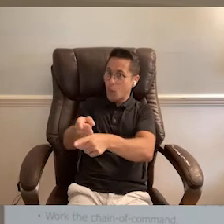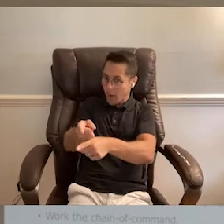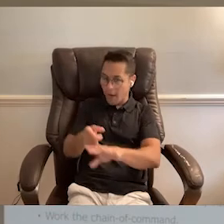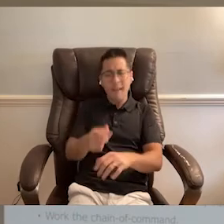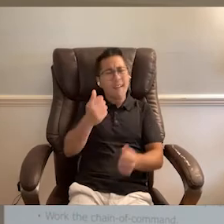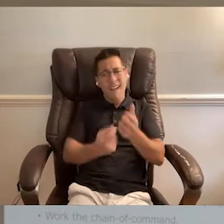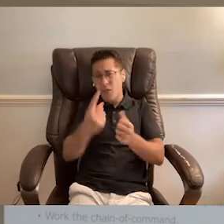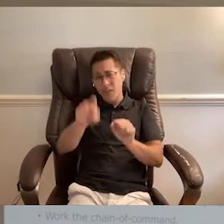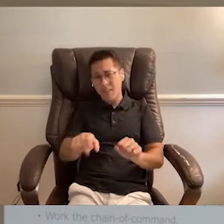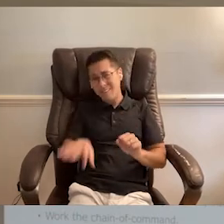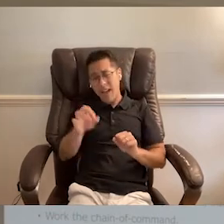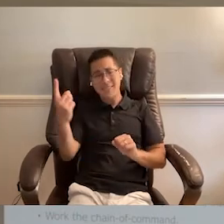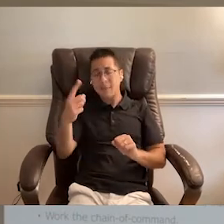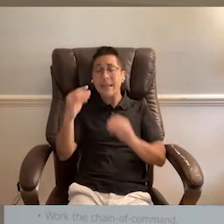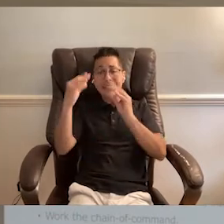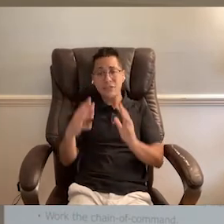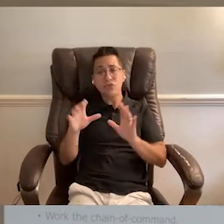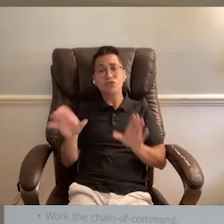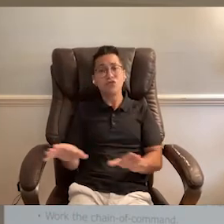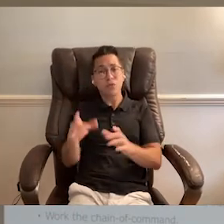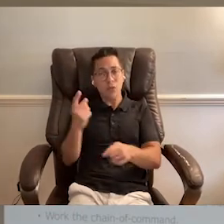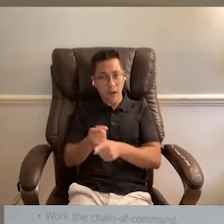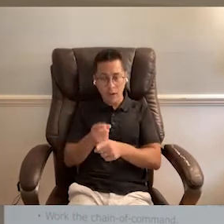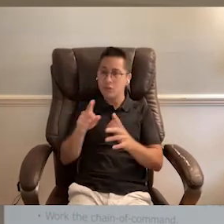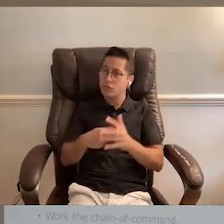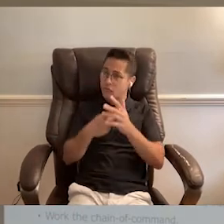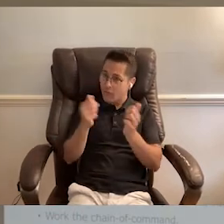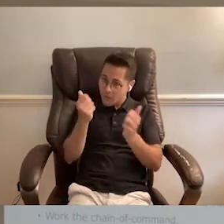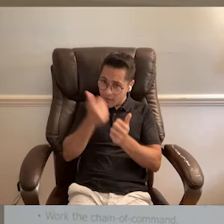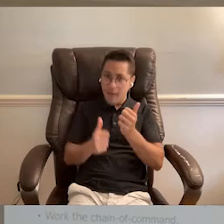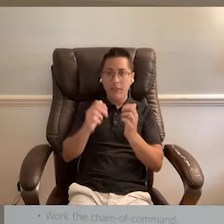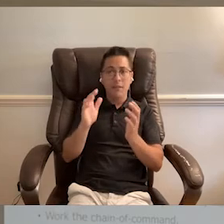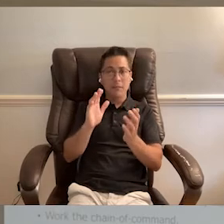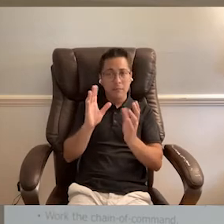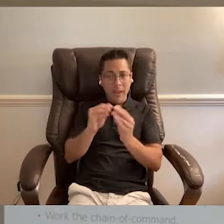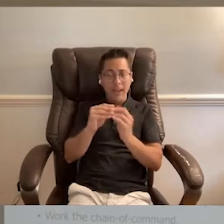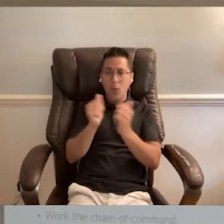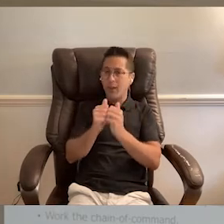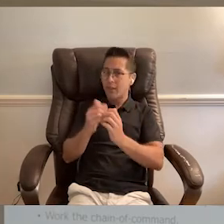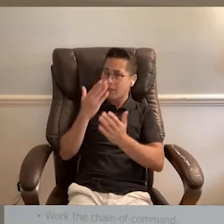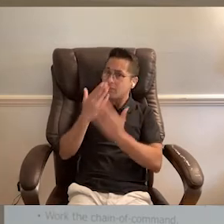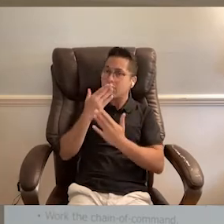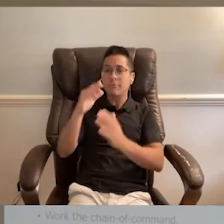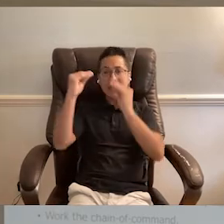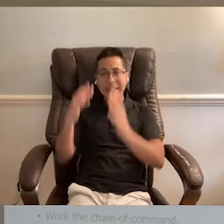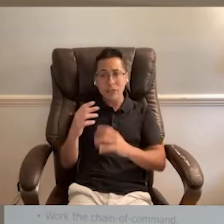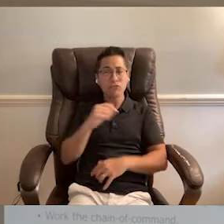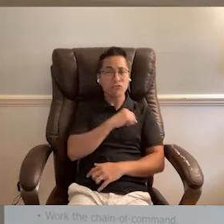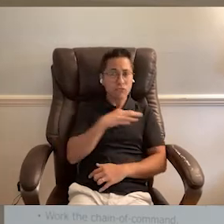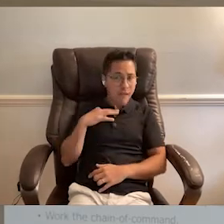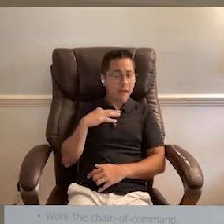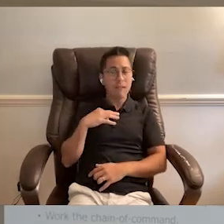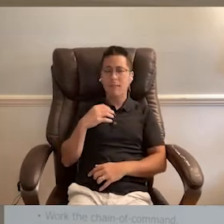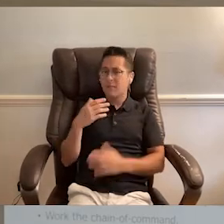teacher's doing right. Start every meeting with appreciating those teachers, appreciating the staff. Even if you don't like what they're